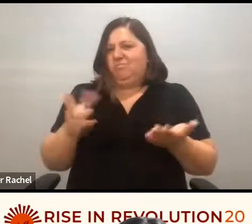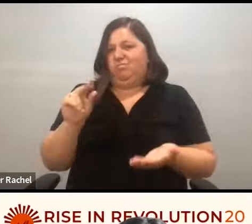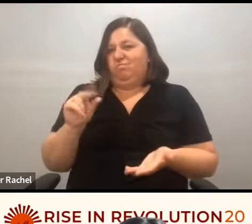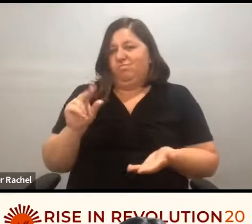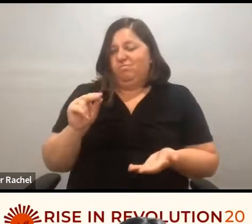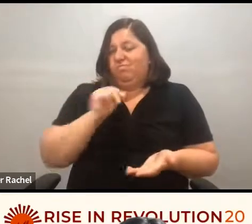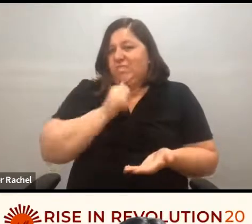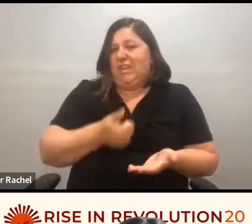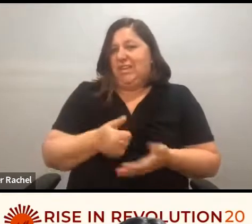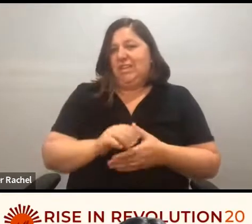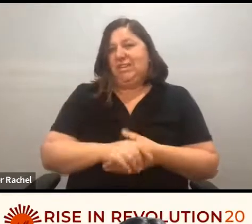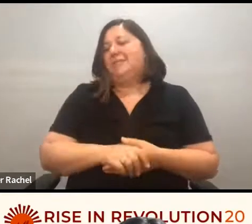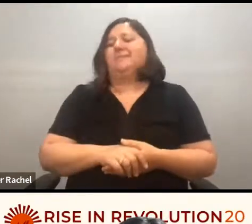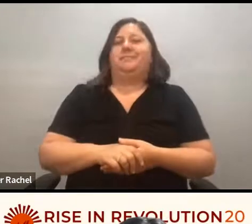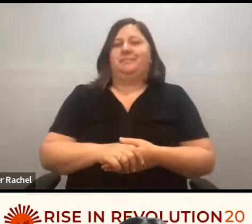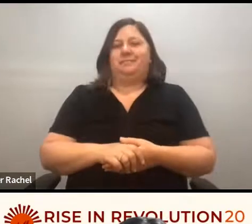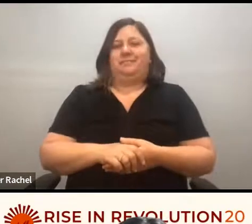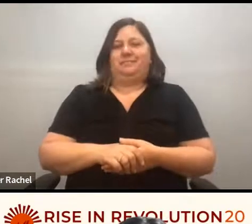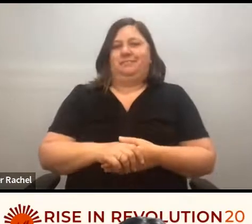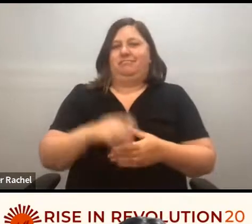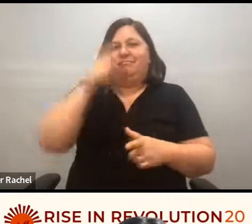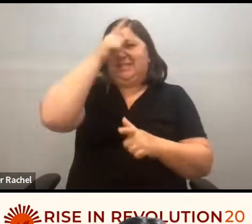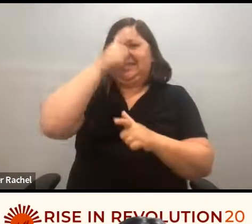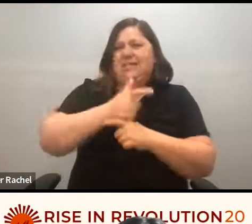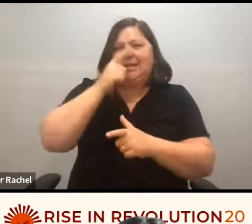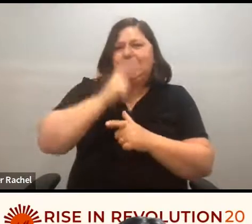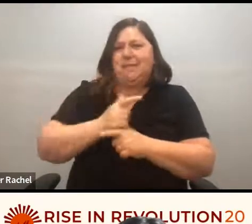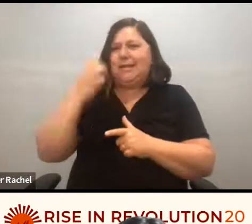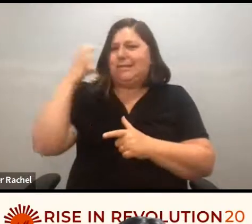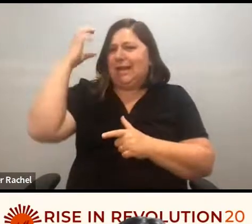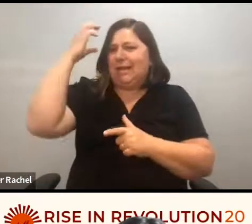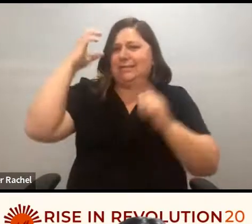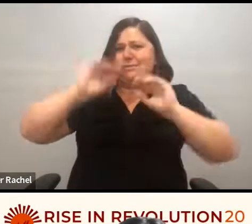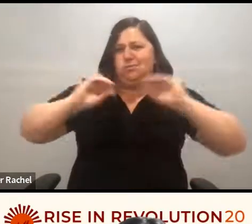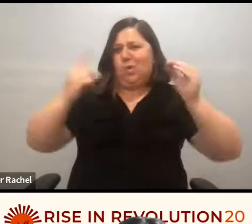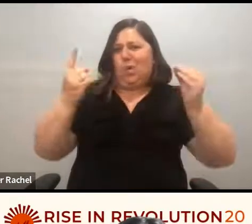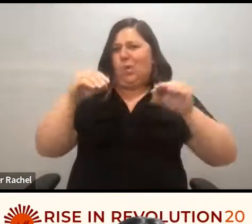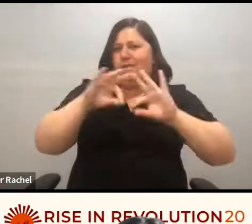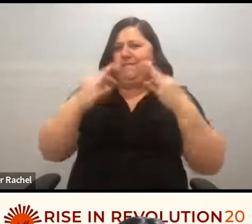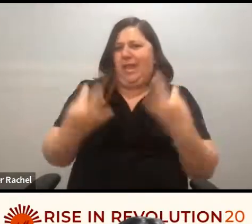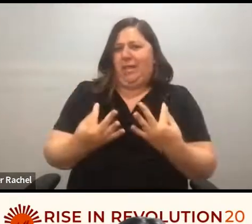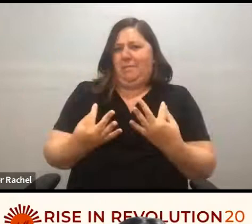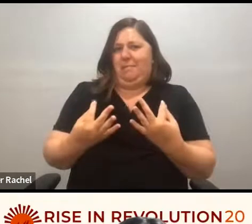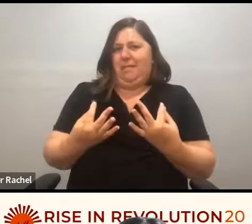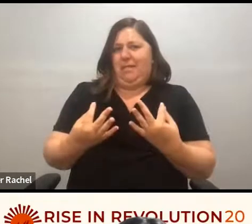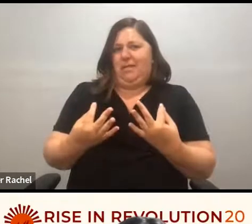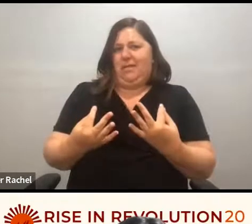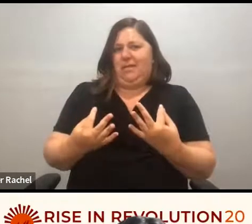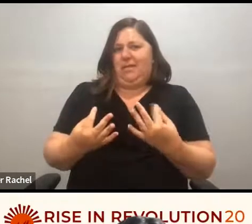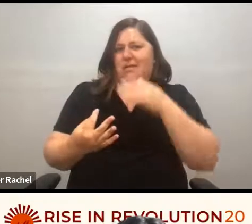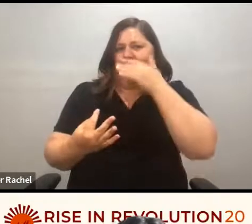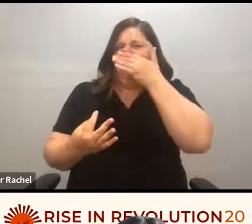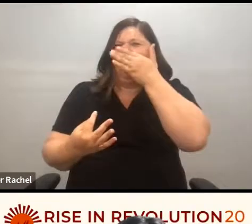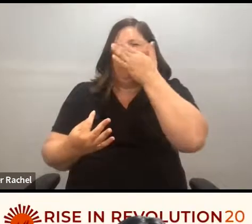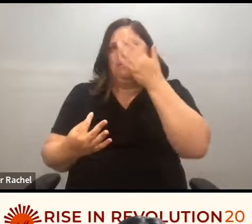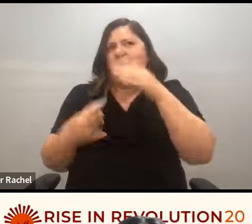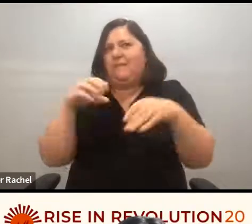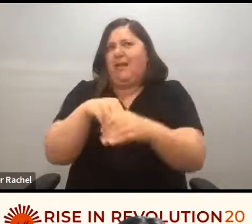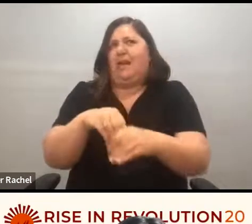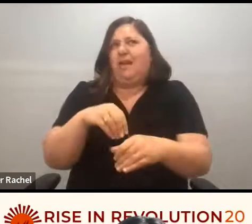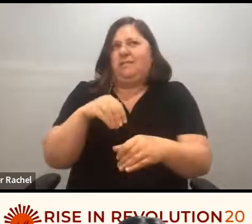And none of my siblings or cousins, nobody in my family usually does it or does it as openly as I do